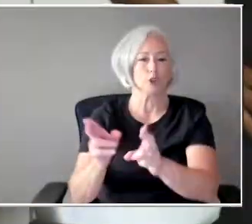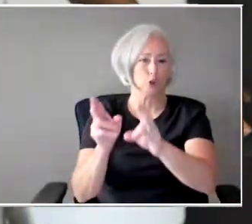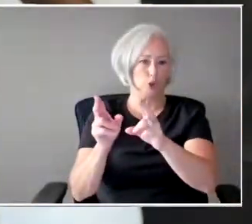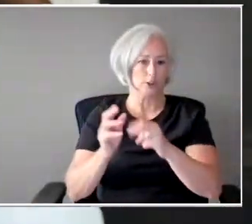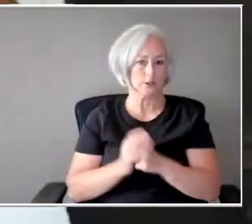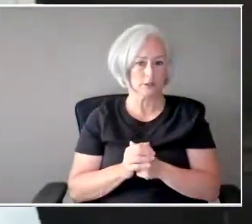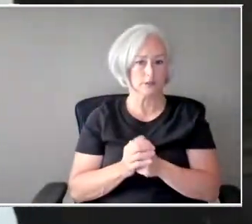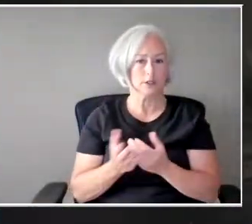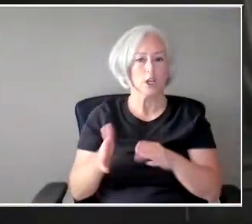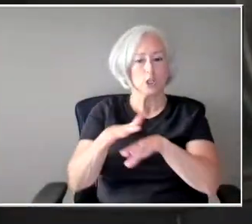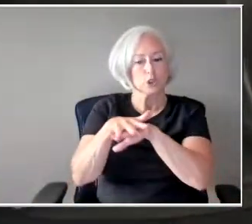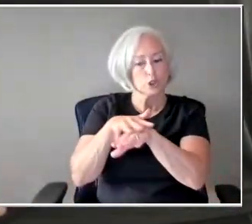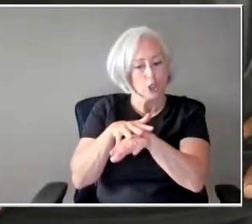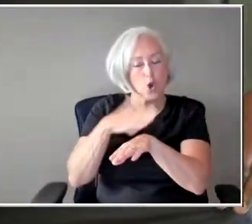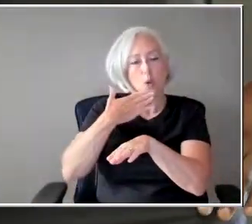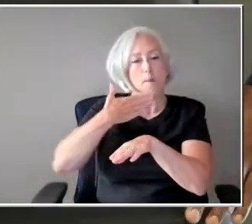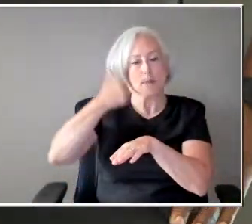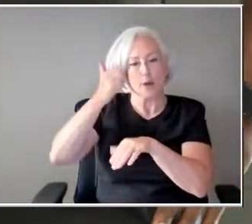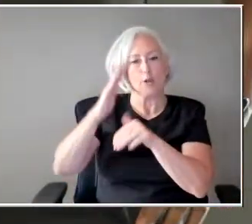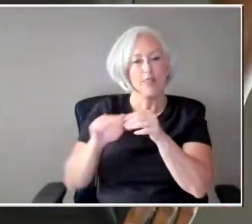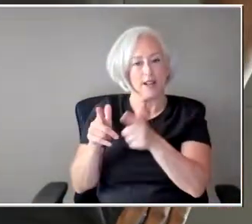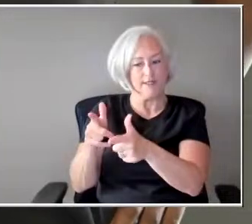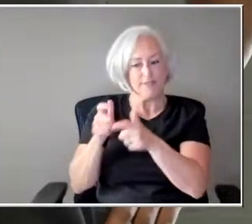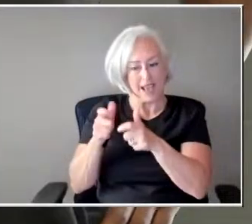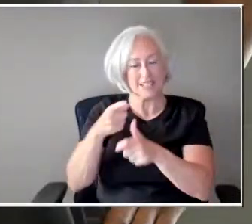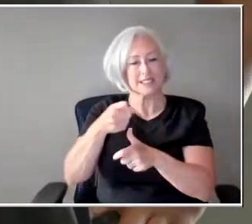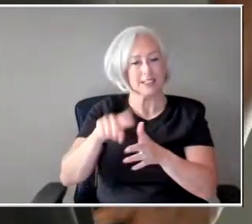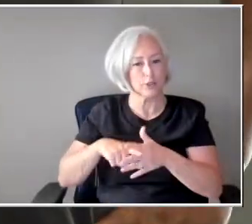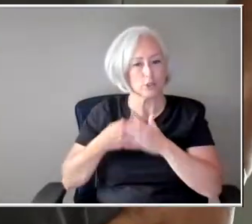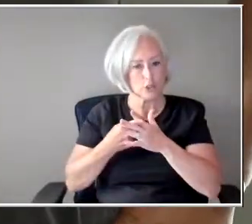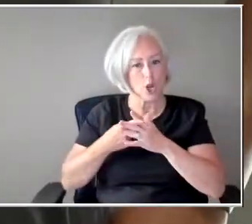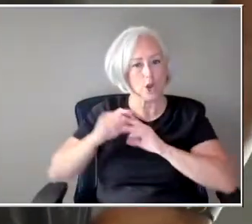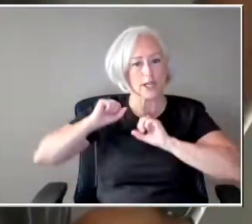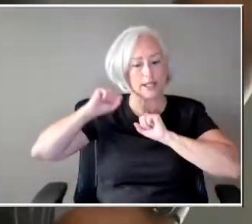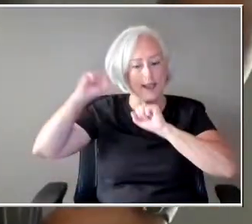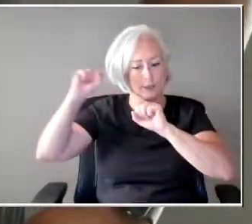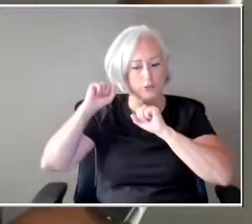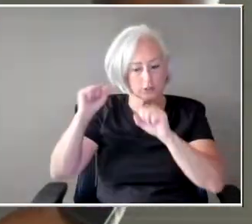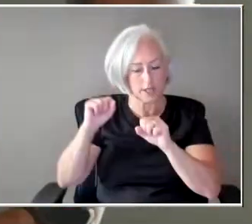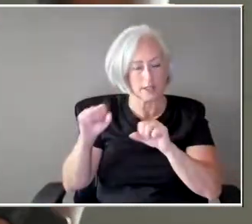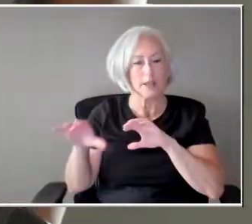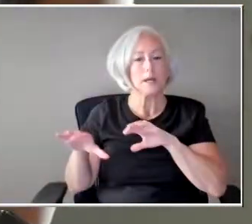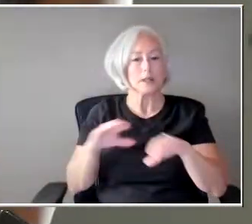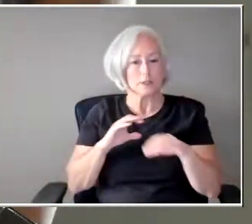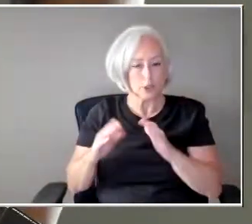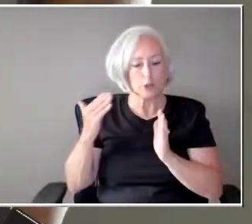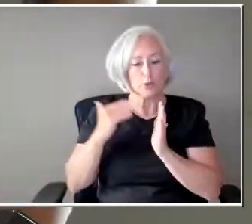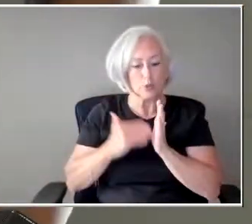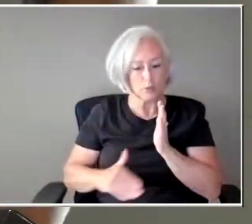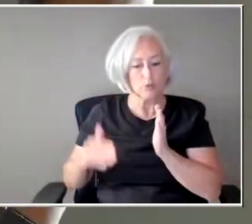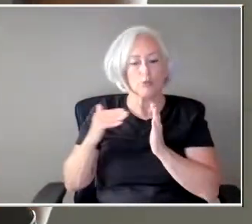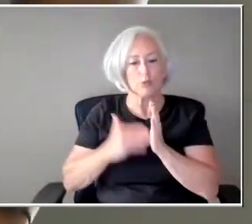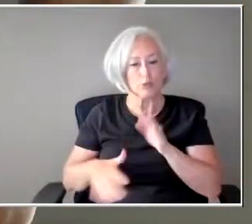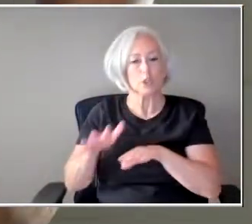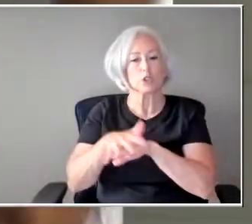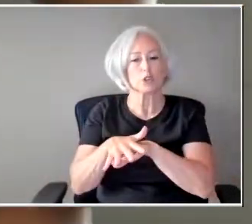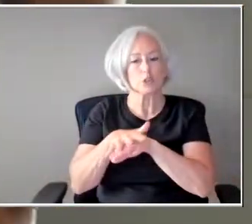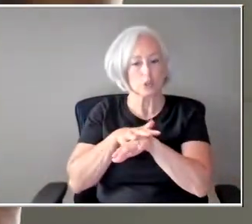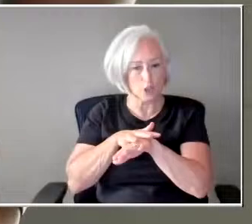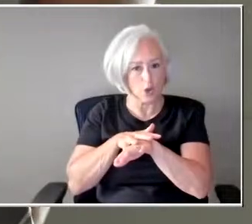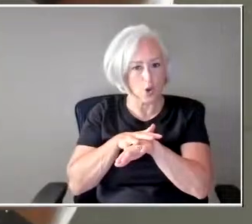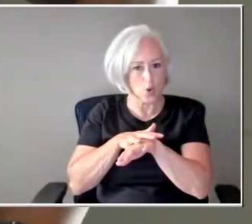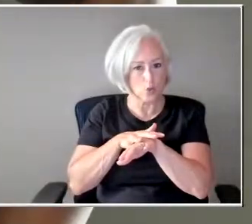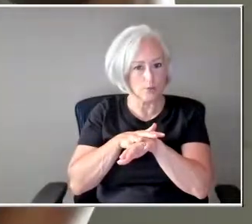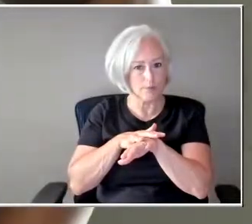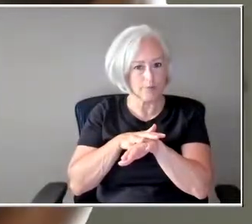better than fast when you're starting an exercise program, meaning just go through your repetitions slow. Again, seeking